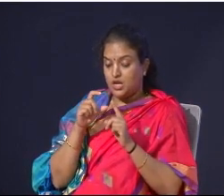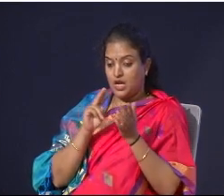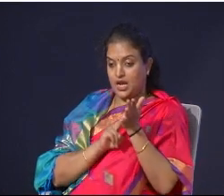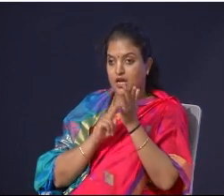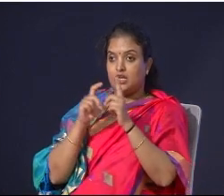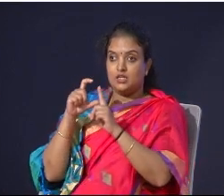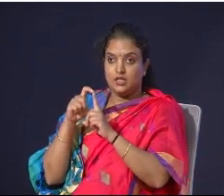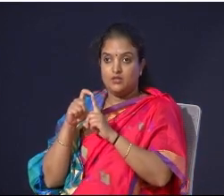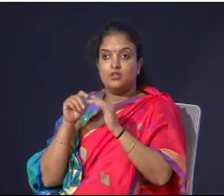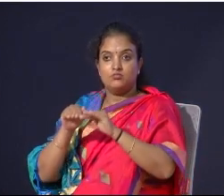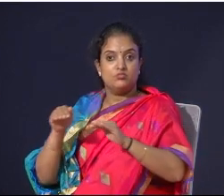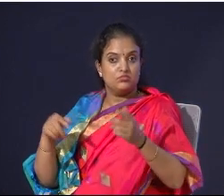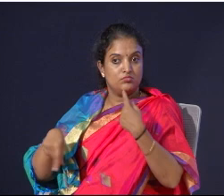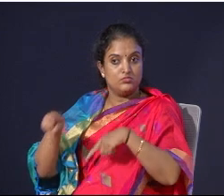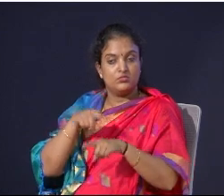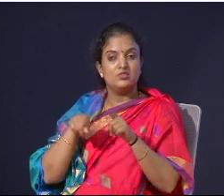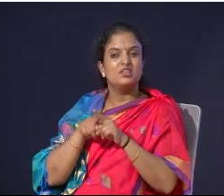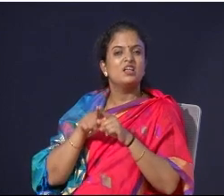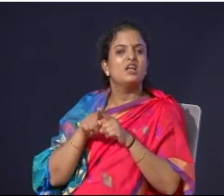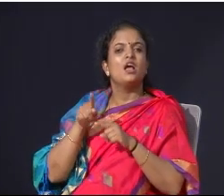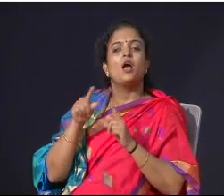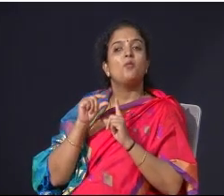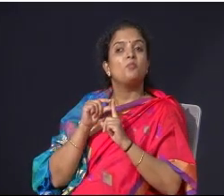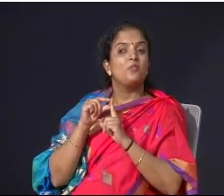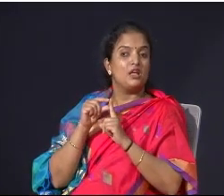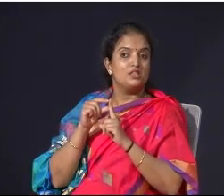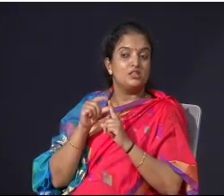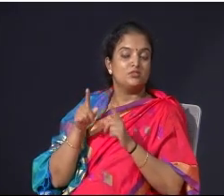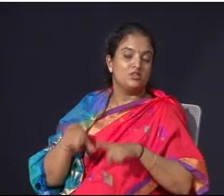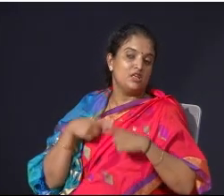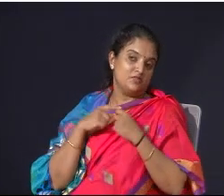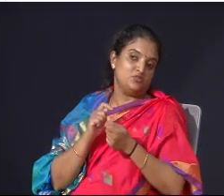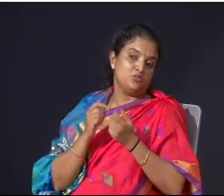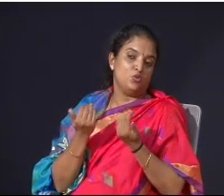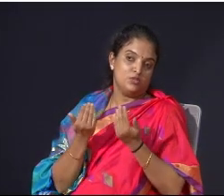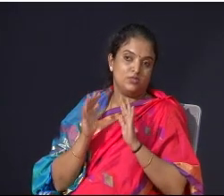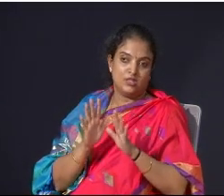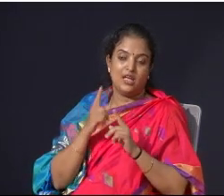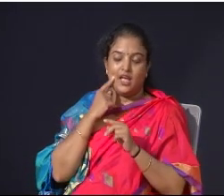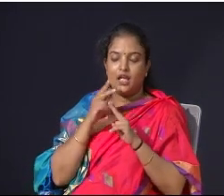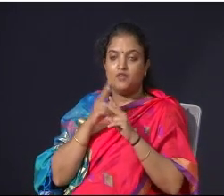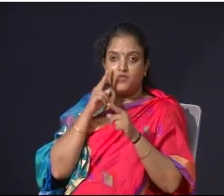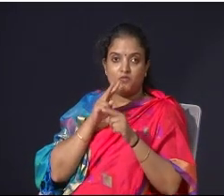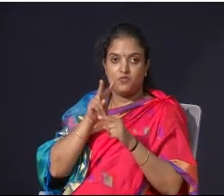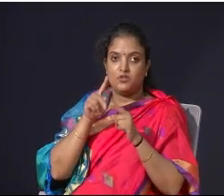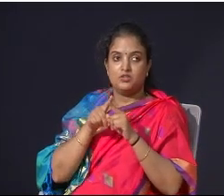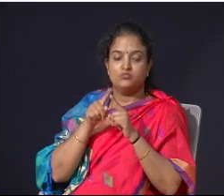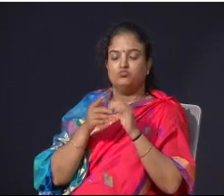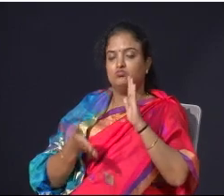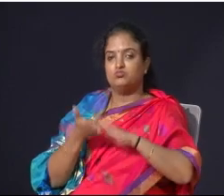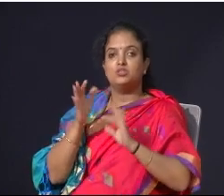understanding and supporting that plasticity can be life-changing, especially when vision challenges are a part of the